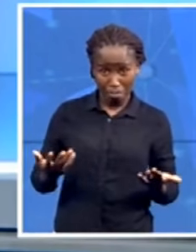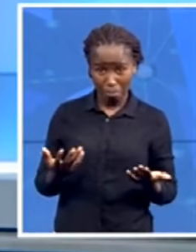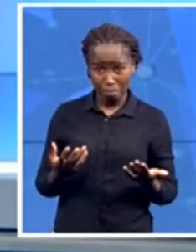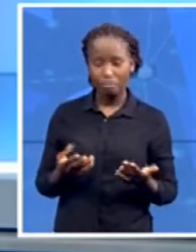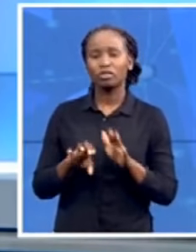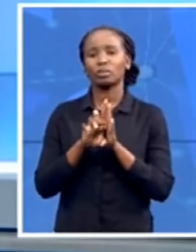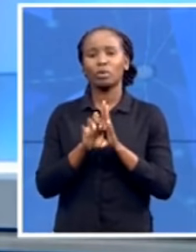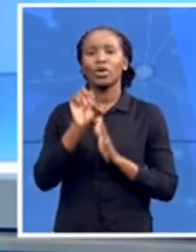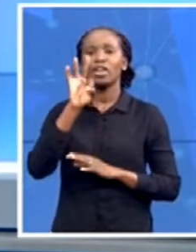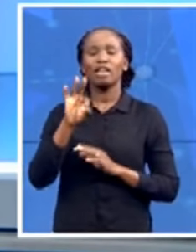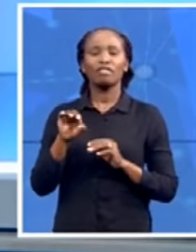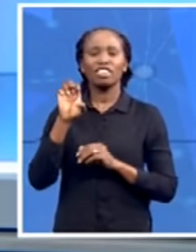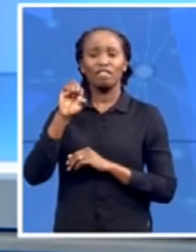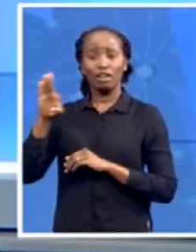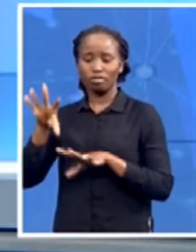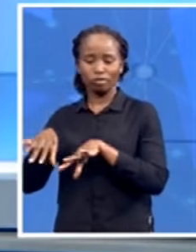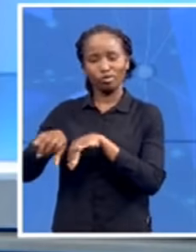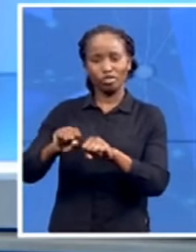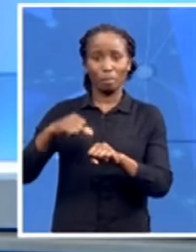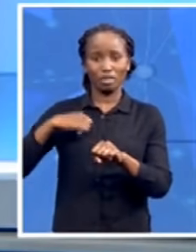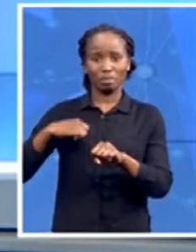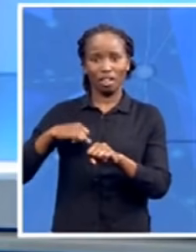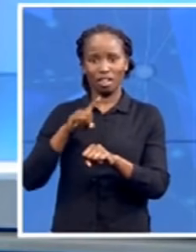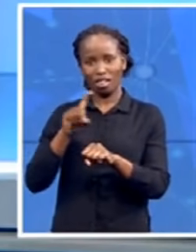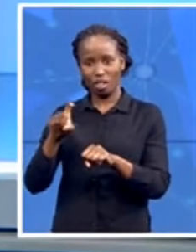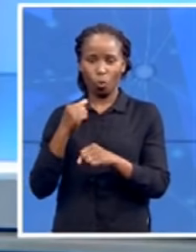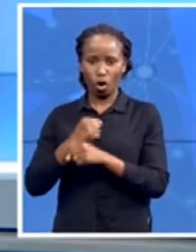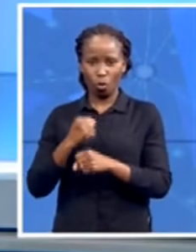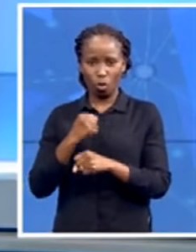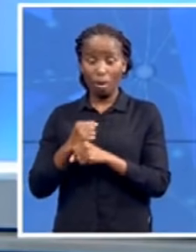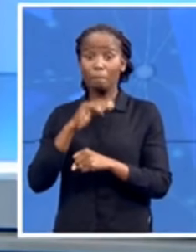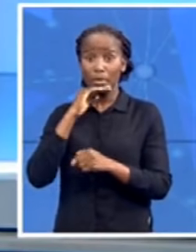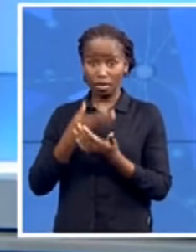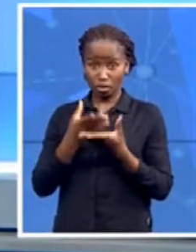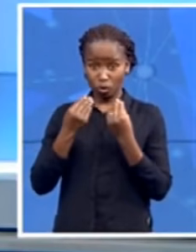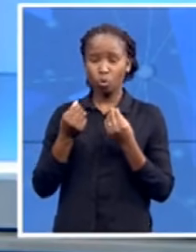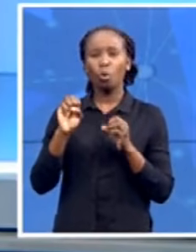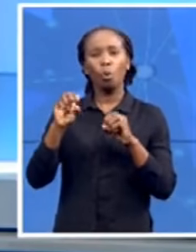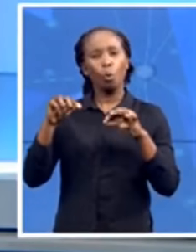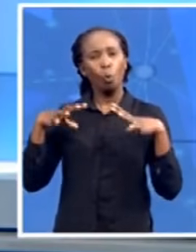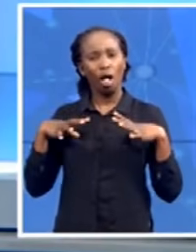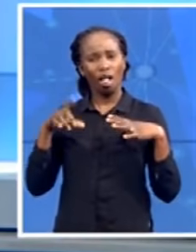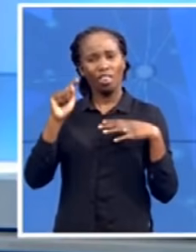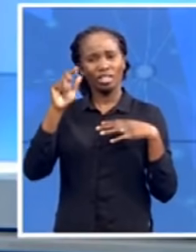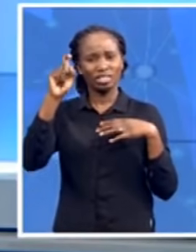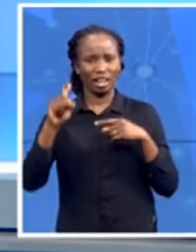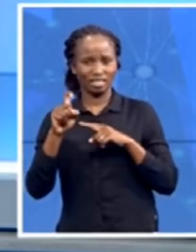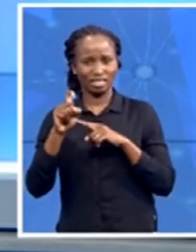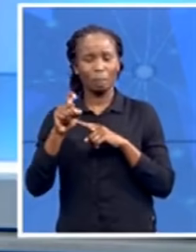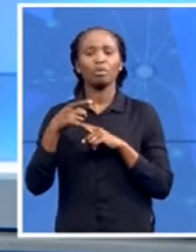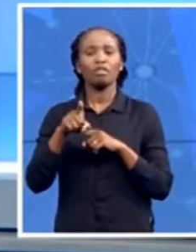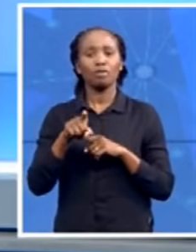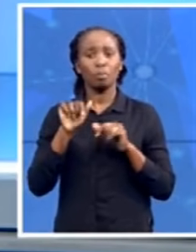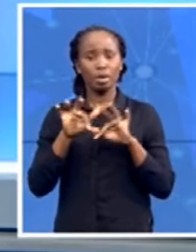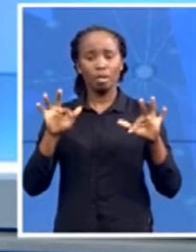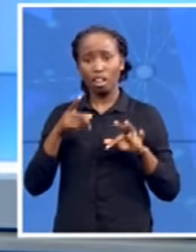municipality, then they will impose a property wealth tax, essentially taxing the wealthier residents of the affluent suburbs to take care of the needs of